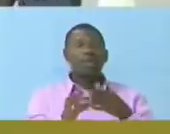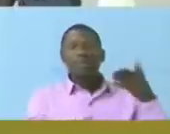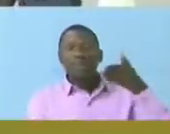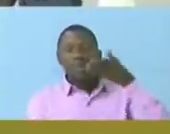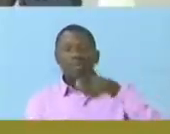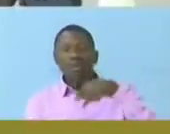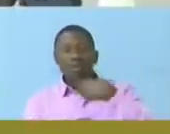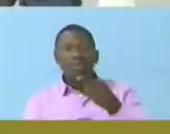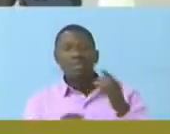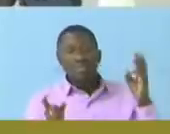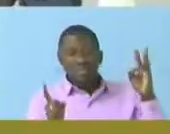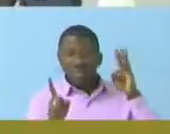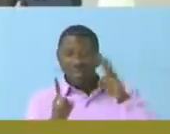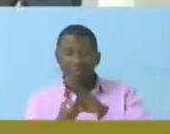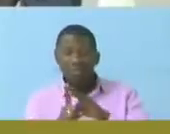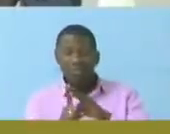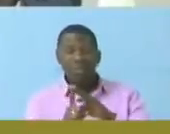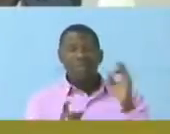this delegation very